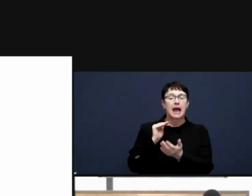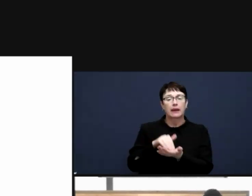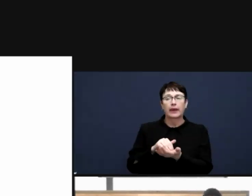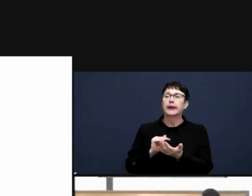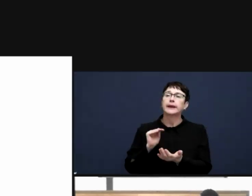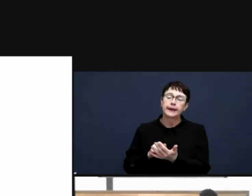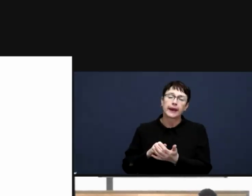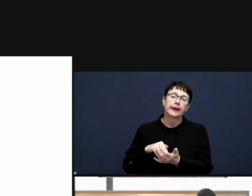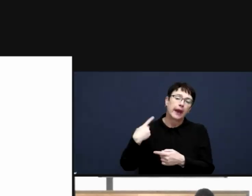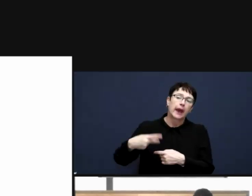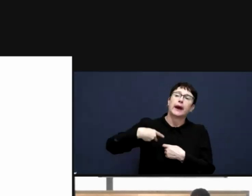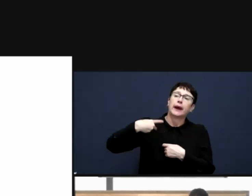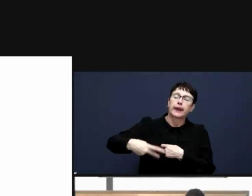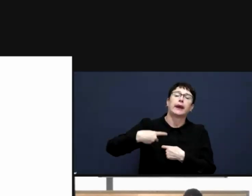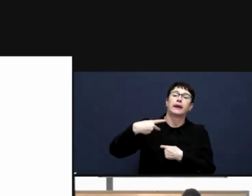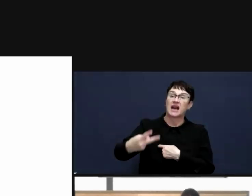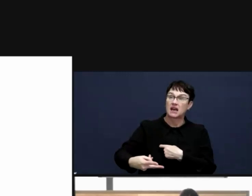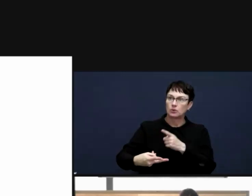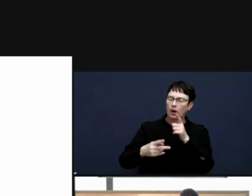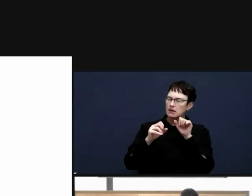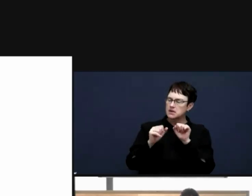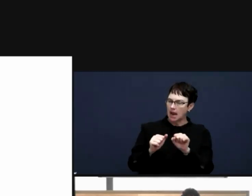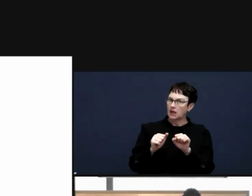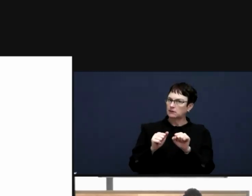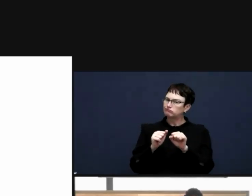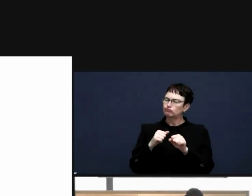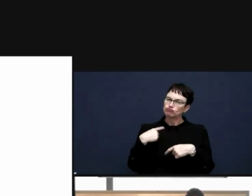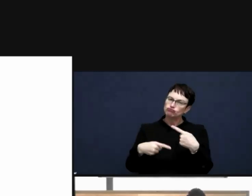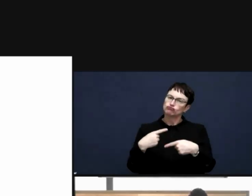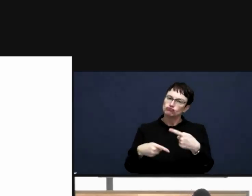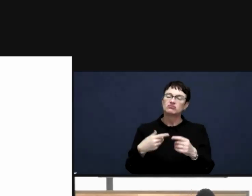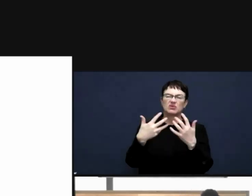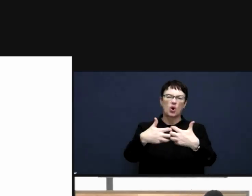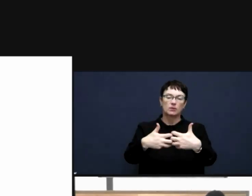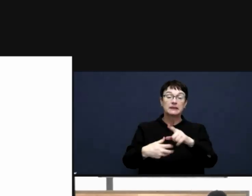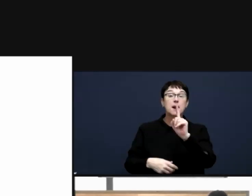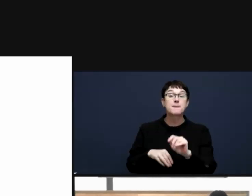impact. But you cannot test the EN standard with it because it cannot find everything.